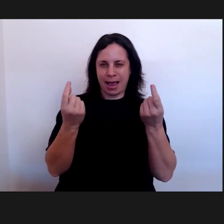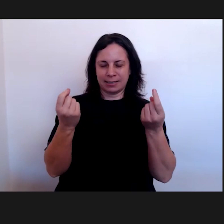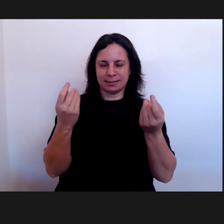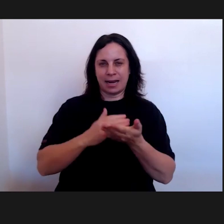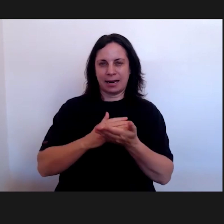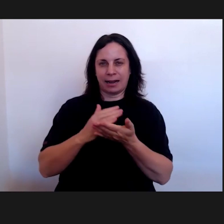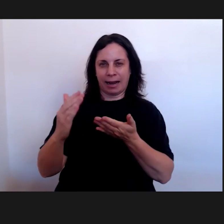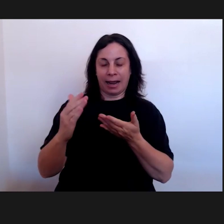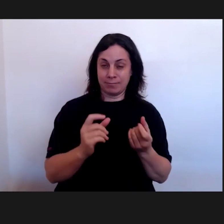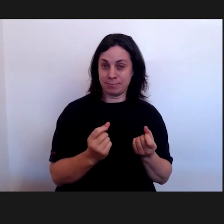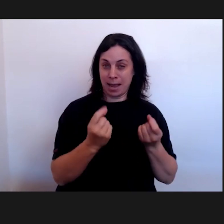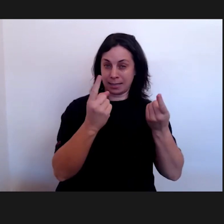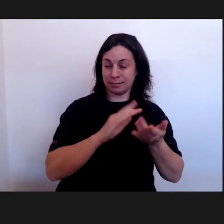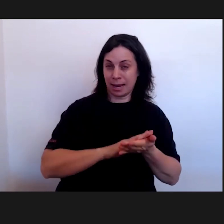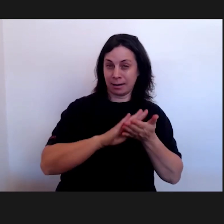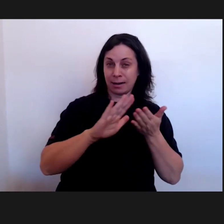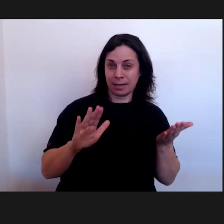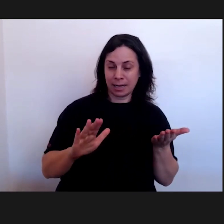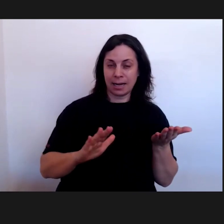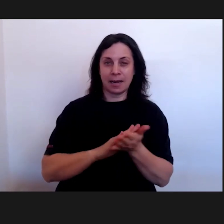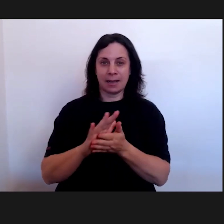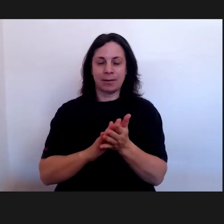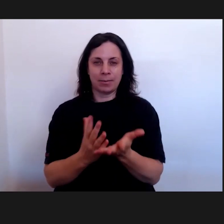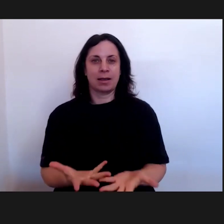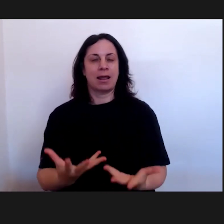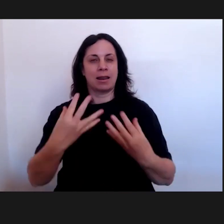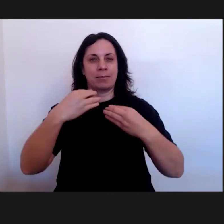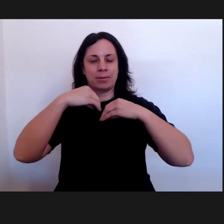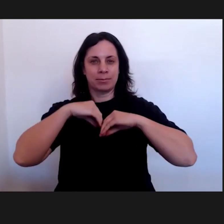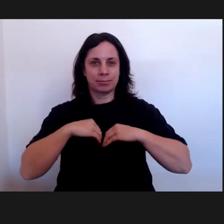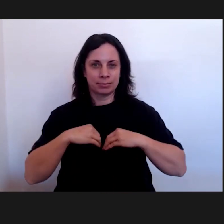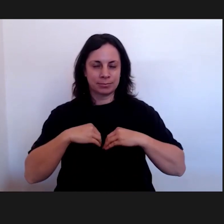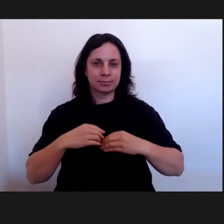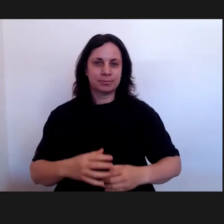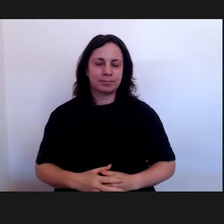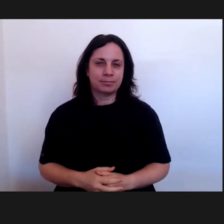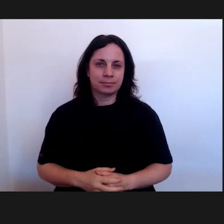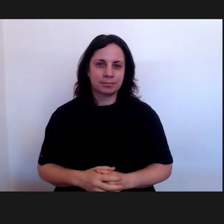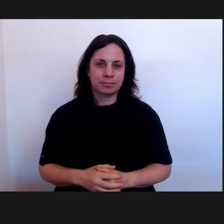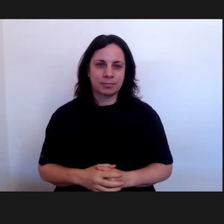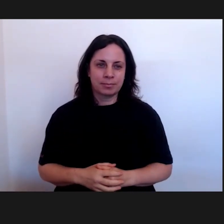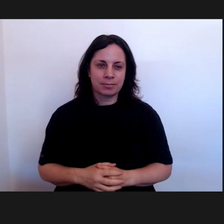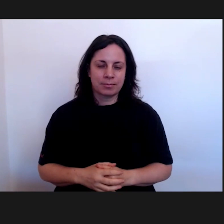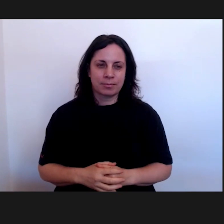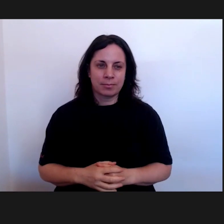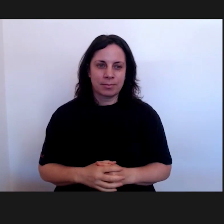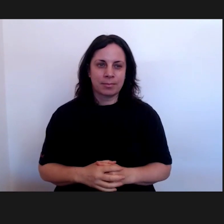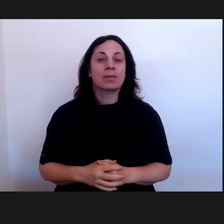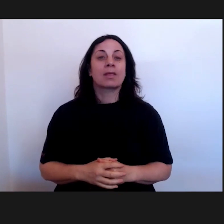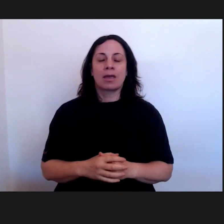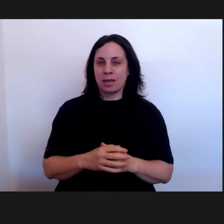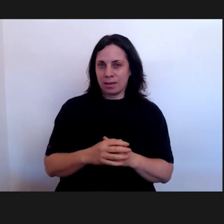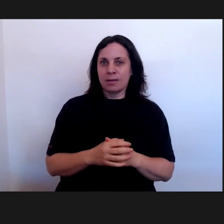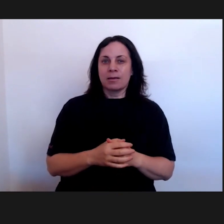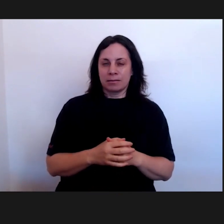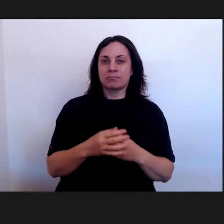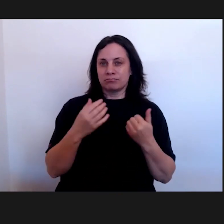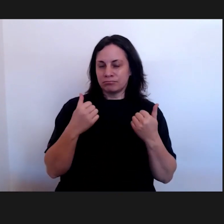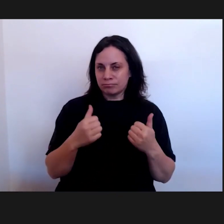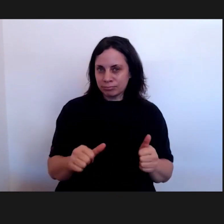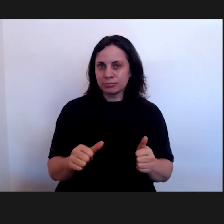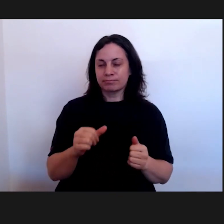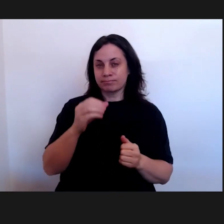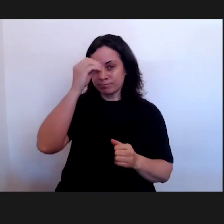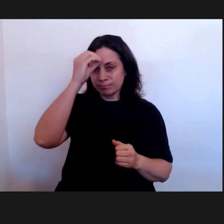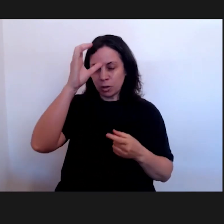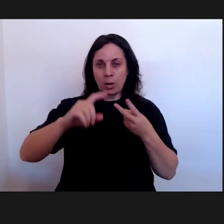mate mathua ka ora. It translates, with discussion comes knowledge, with knowledge